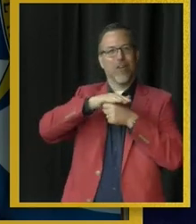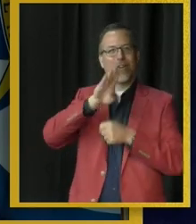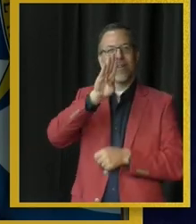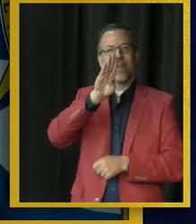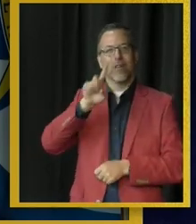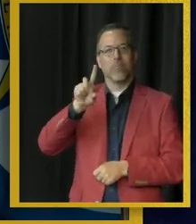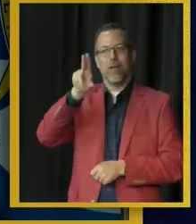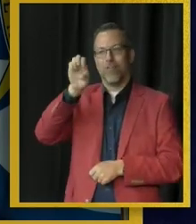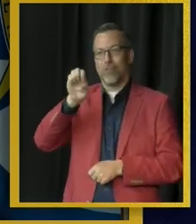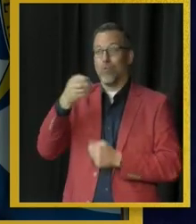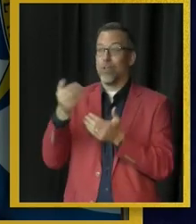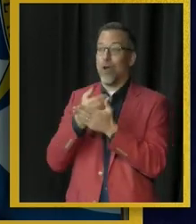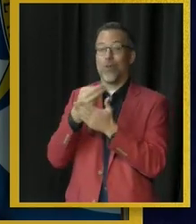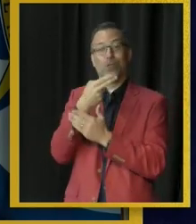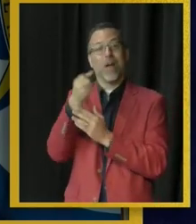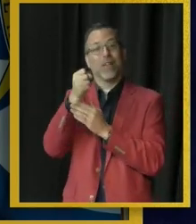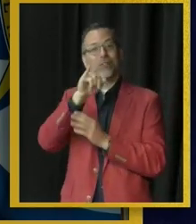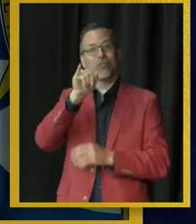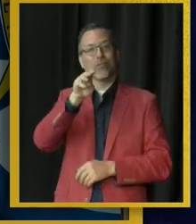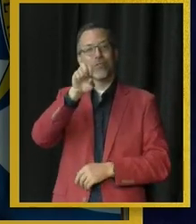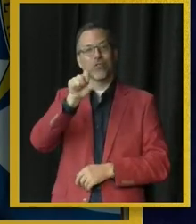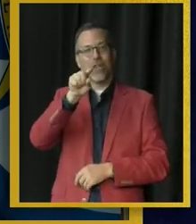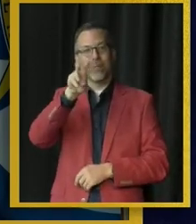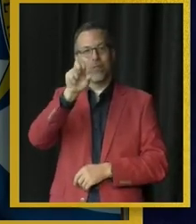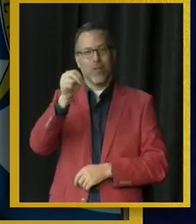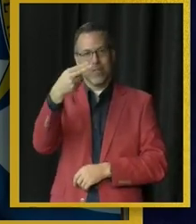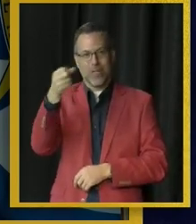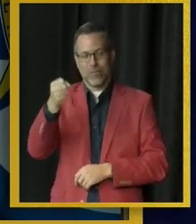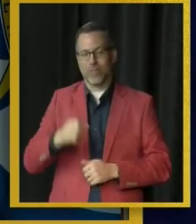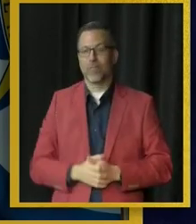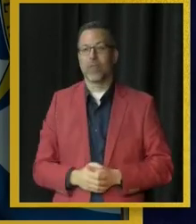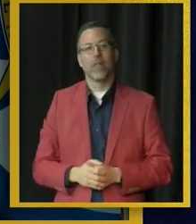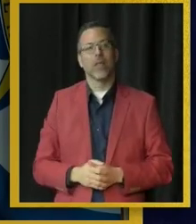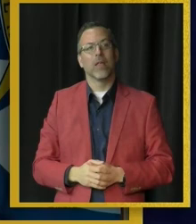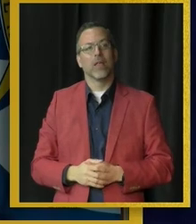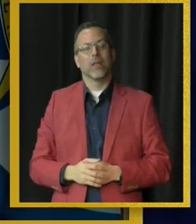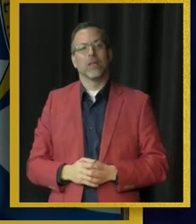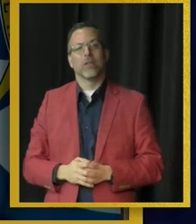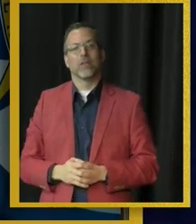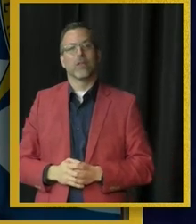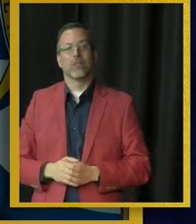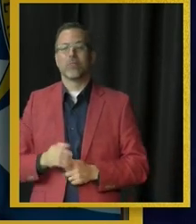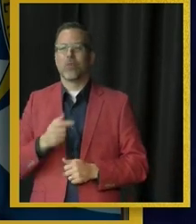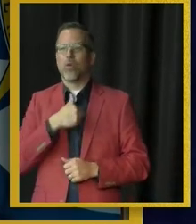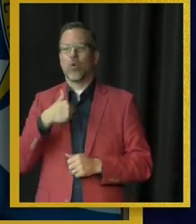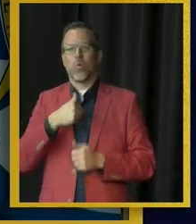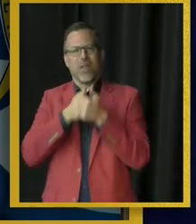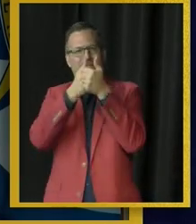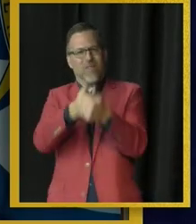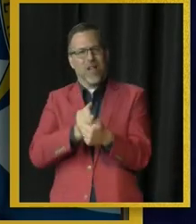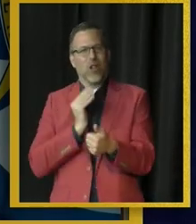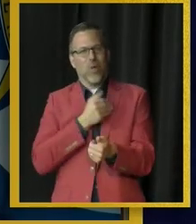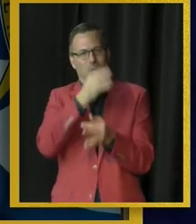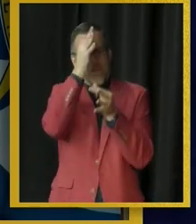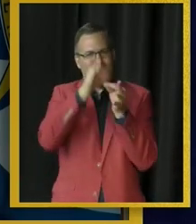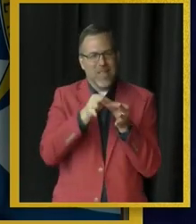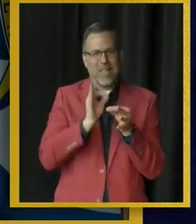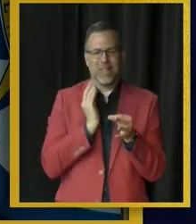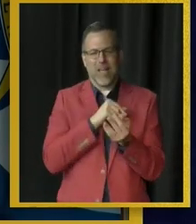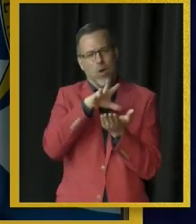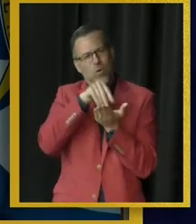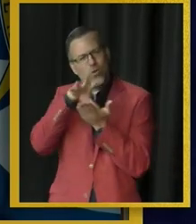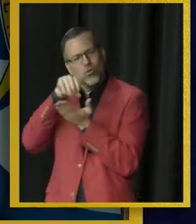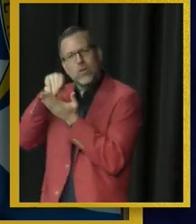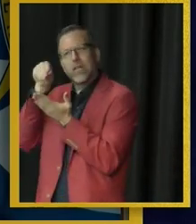our new high school, James Lawson High School. As we invoke the source of our faith and learning, I'm hopeful for the critical thinking